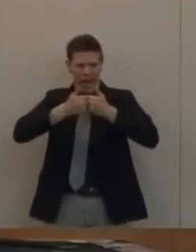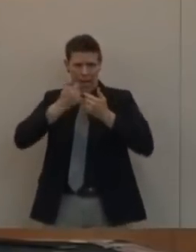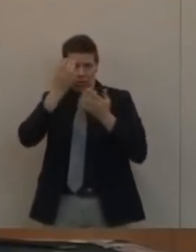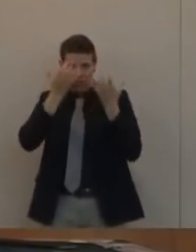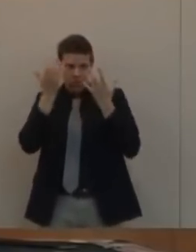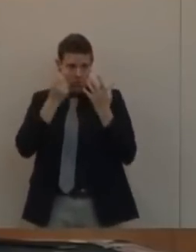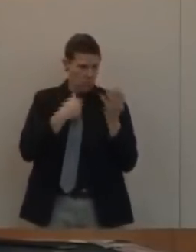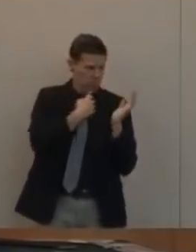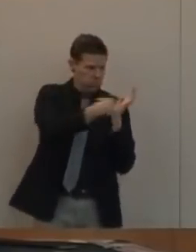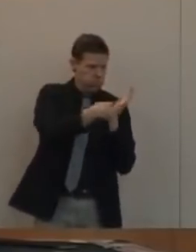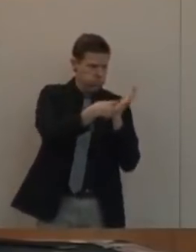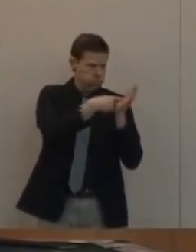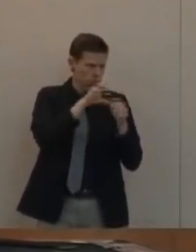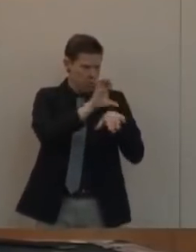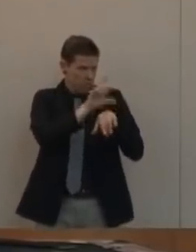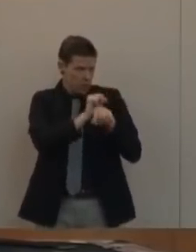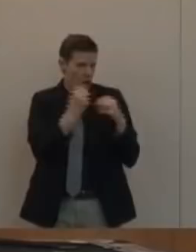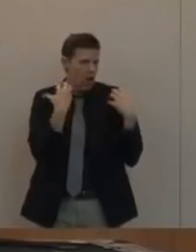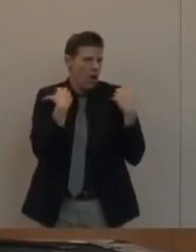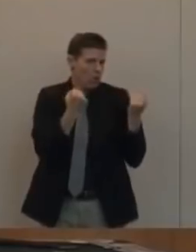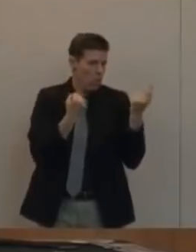healthcare providers in every single community.